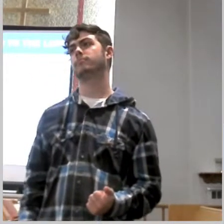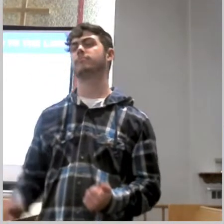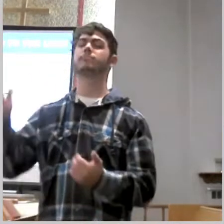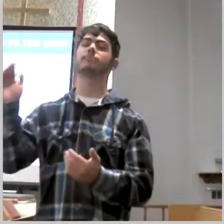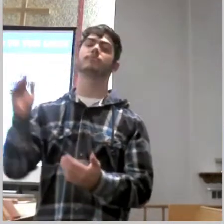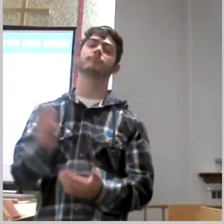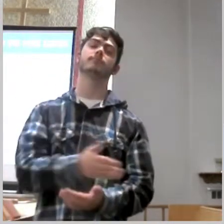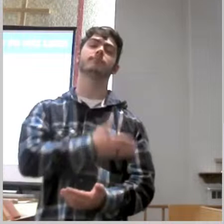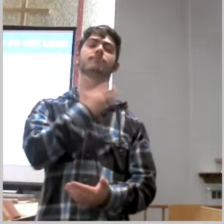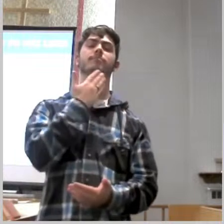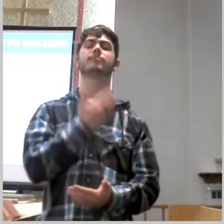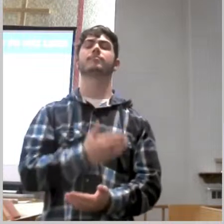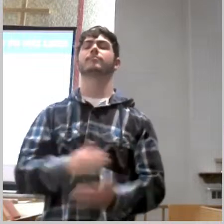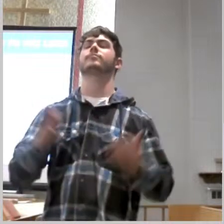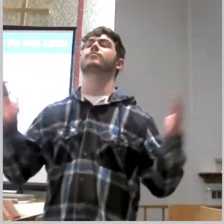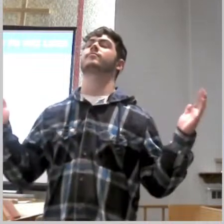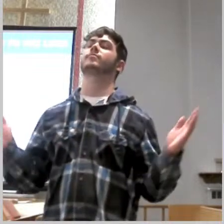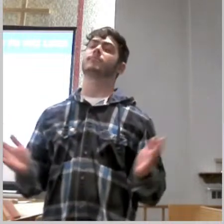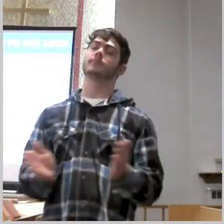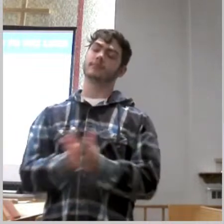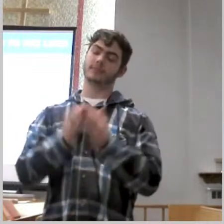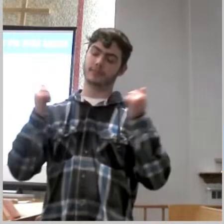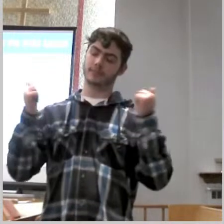hallelujah. Sing